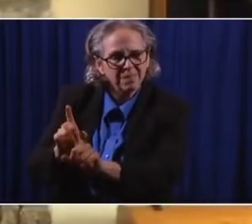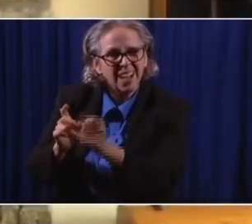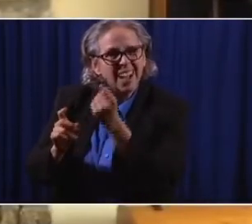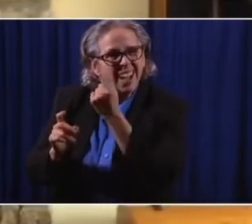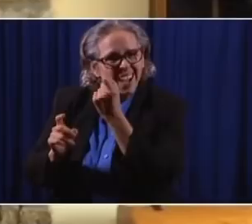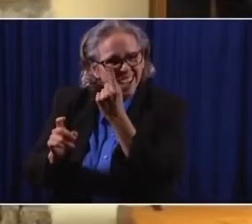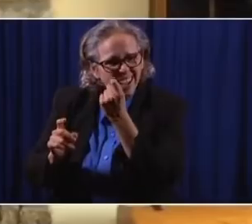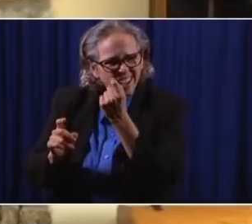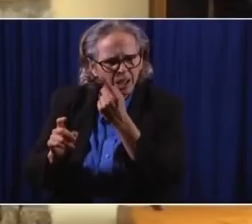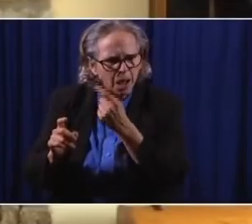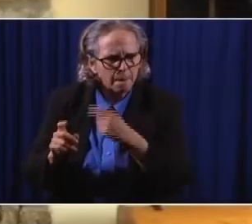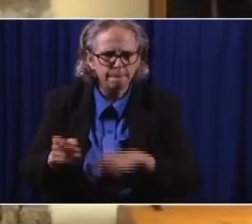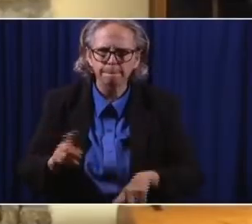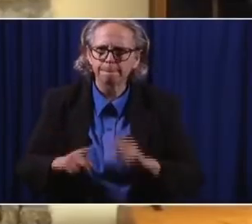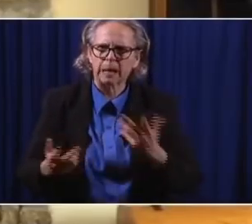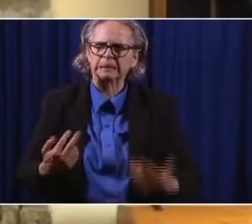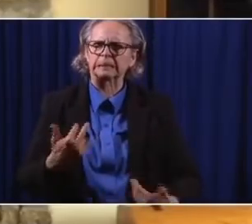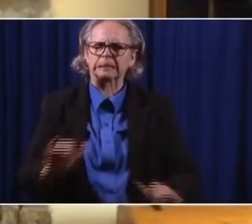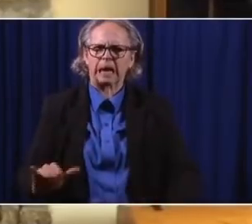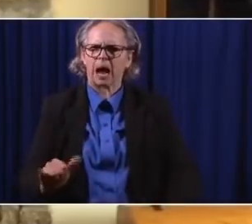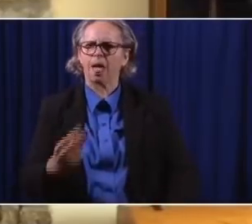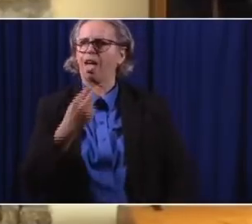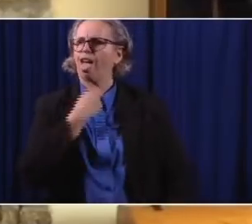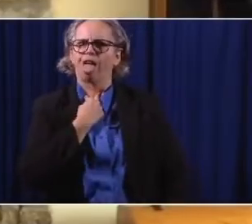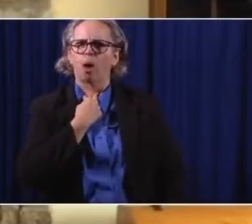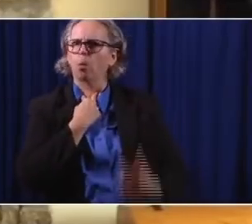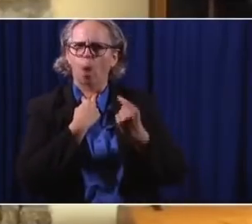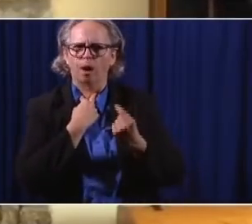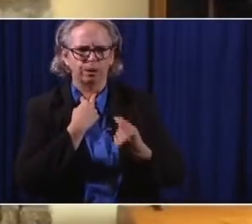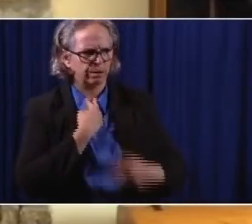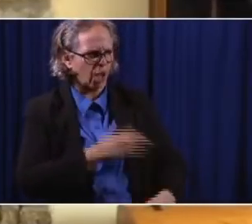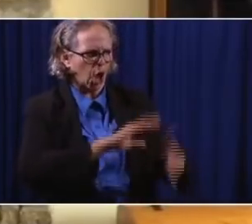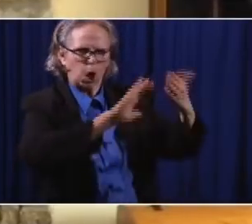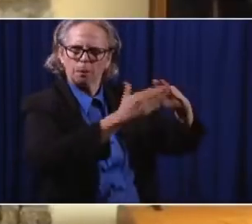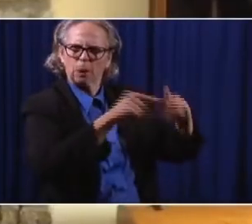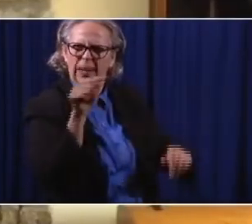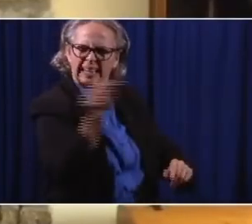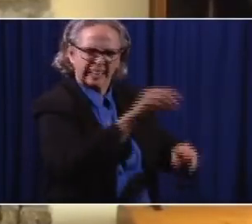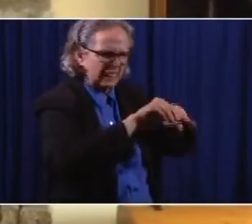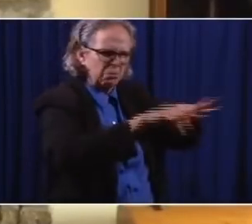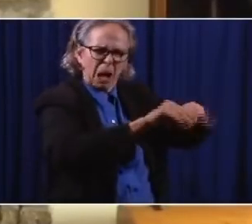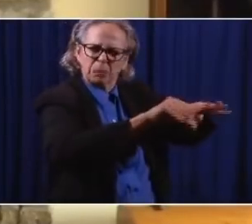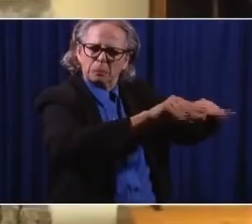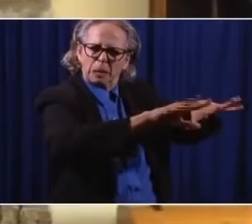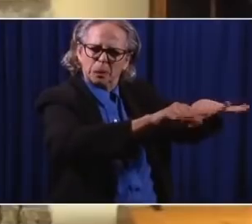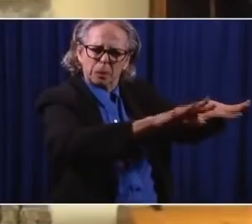are in a more formal setting, factory, workplace,